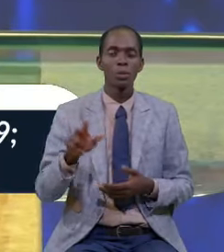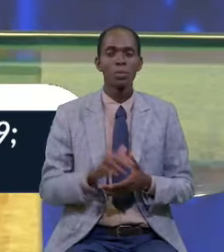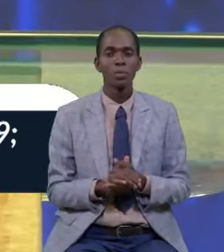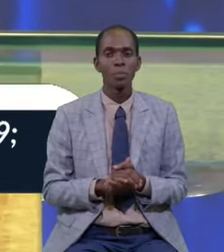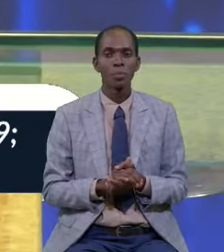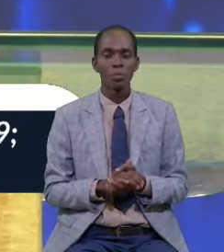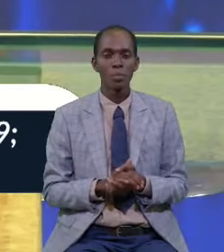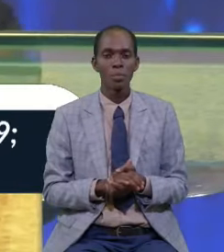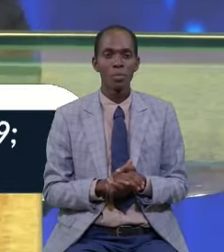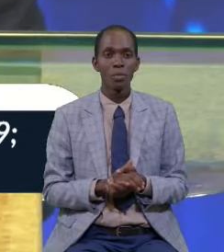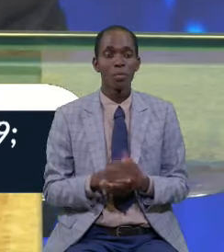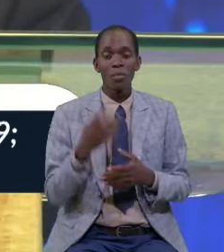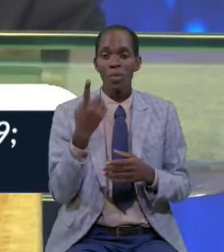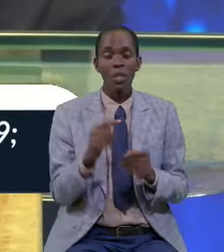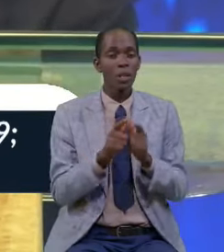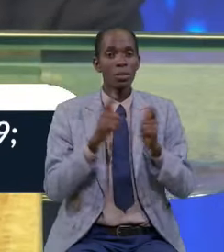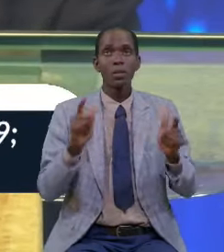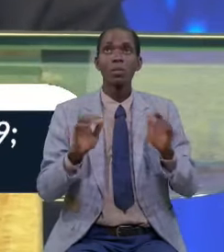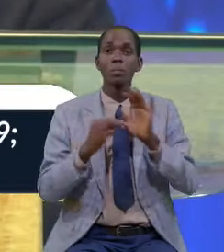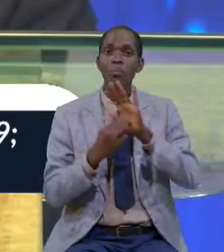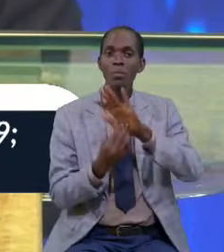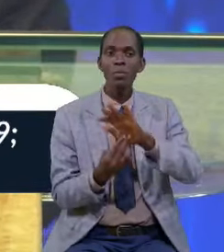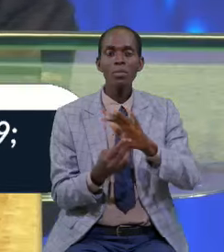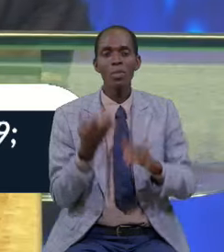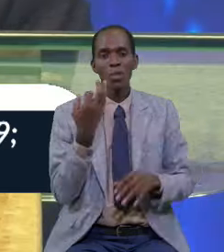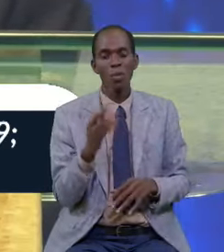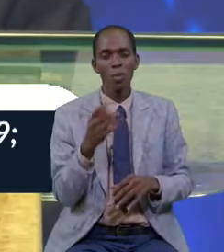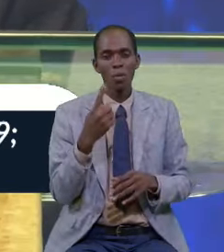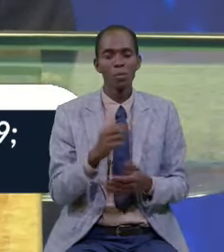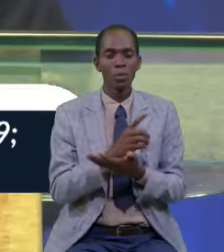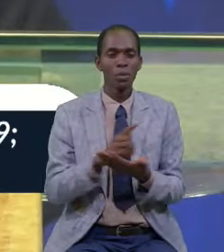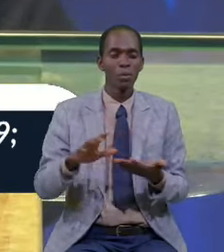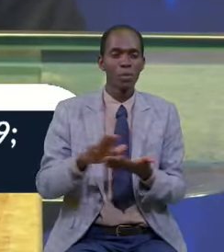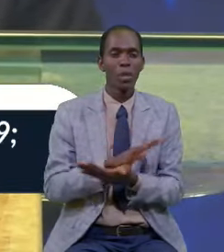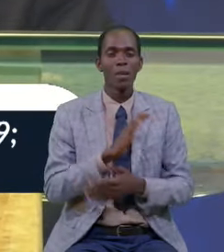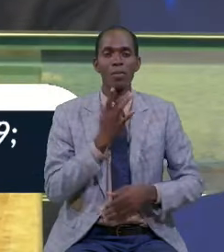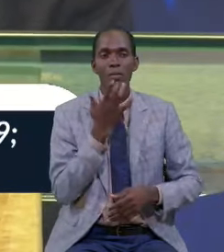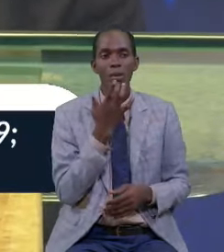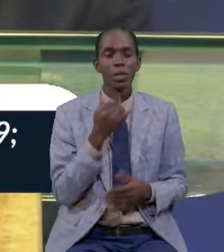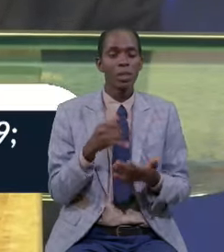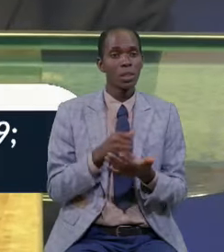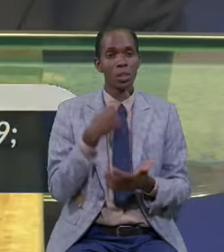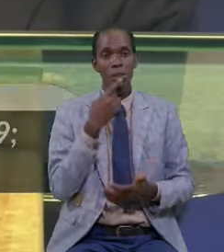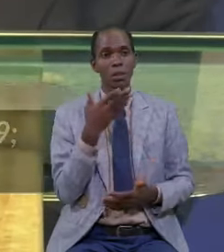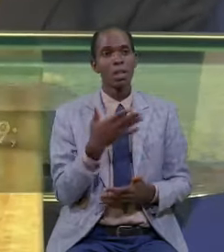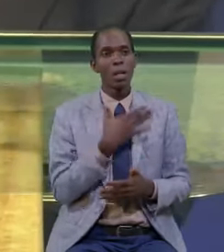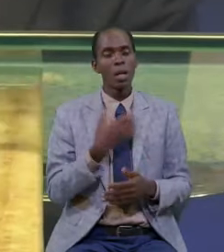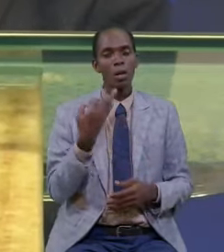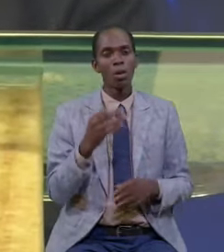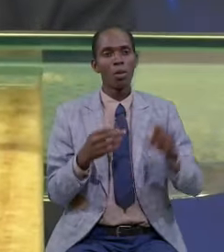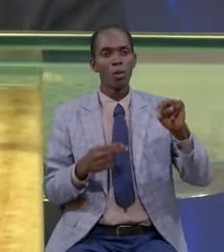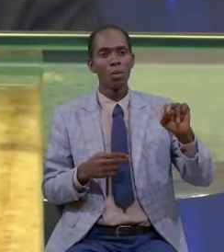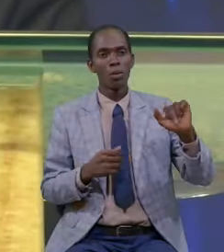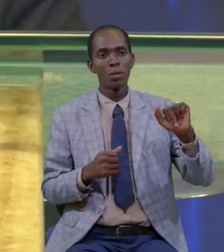23. The remarkable manifestation of divine favor. It says, and of Naphtali,